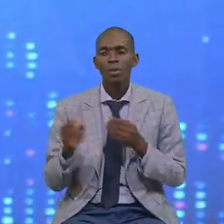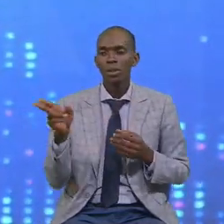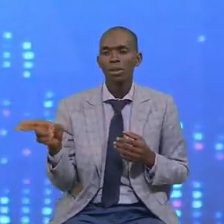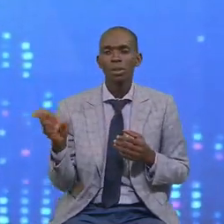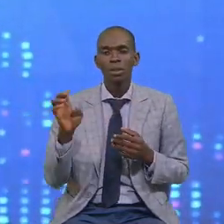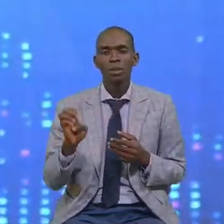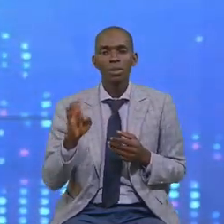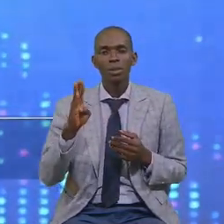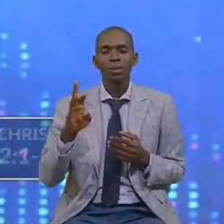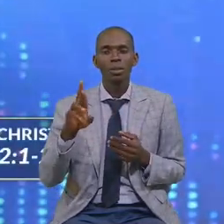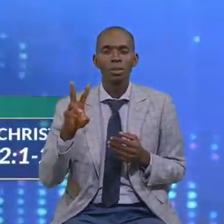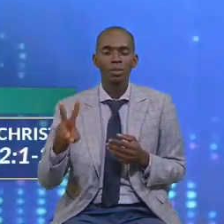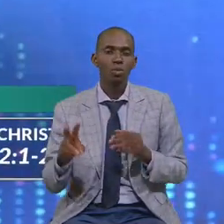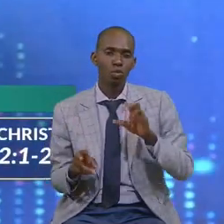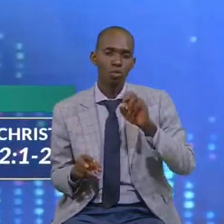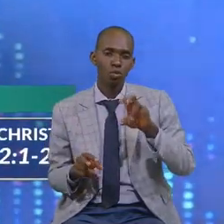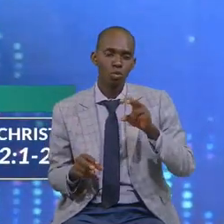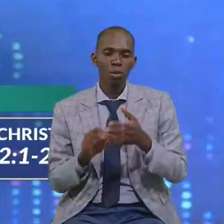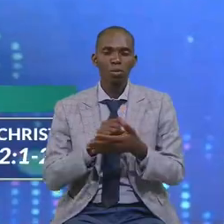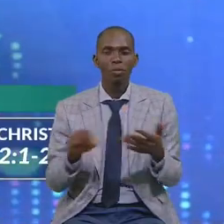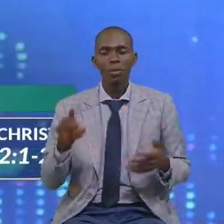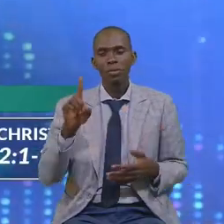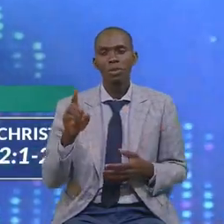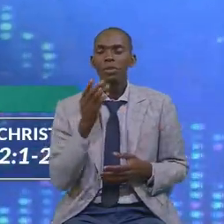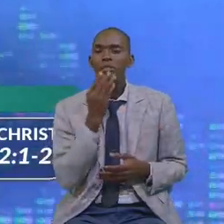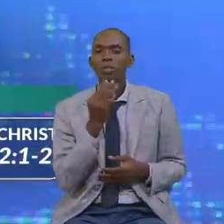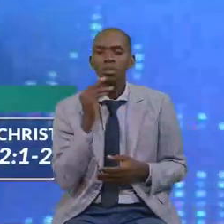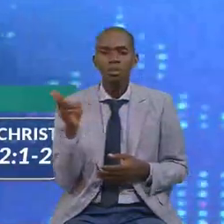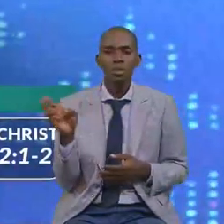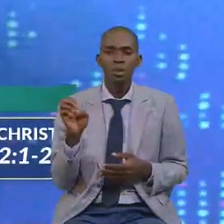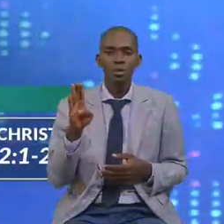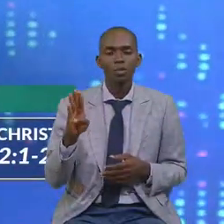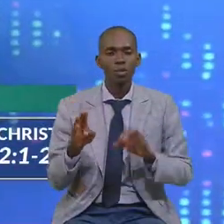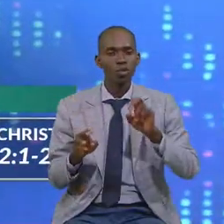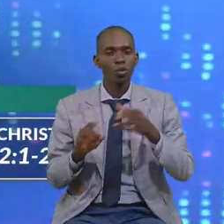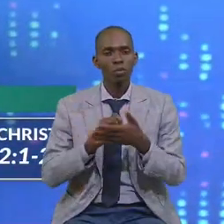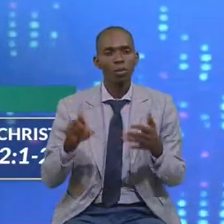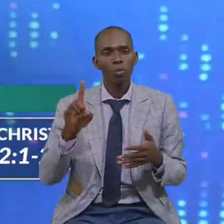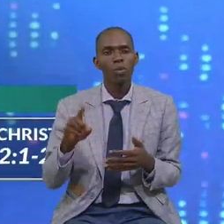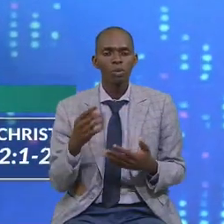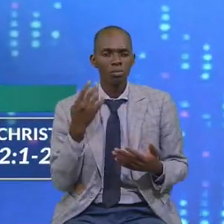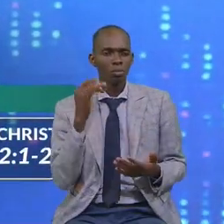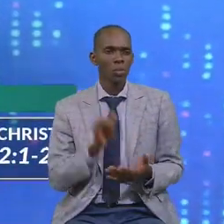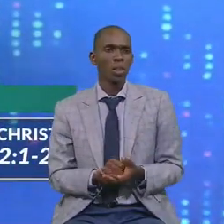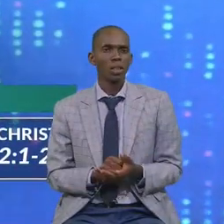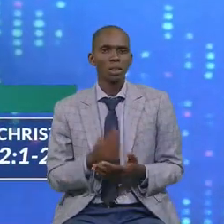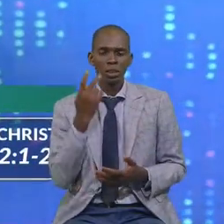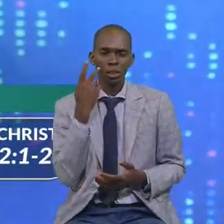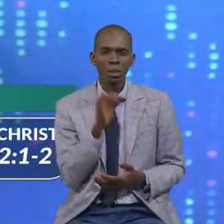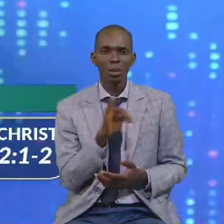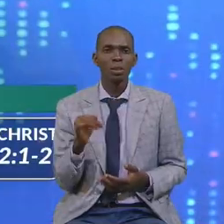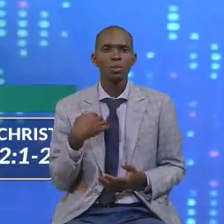reading from verse 1. Hebrews chapter 12, verse 1. Wherefore, seeing we also